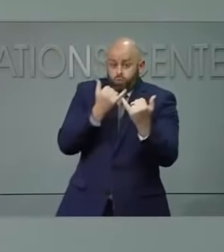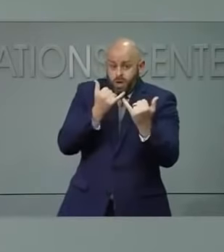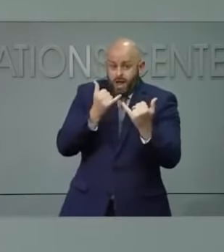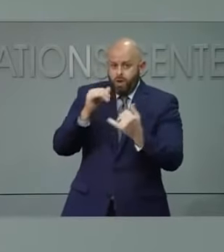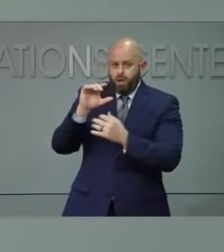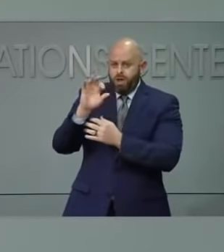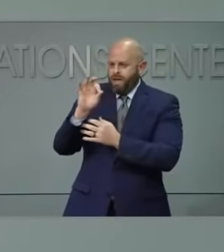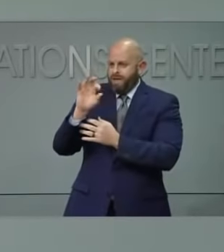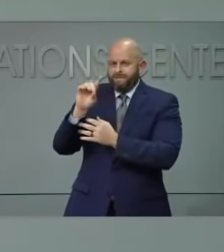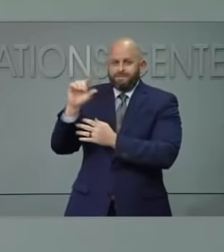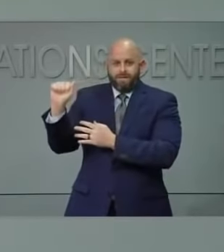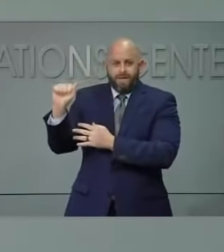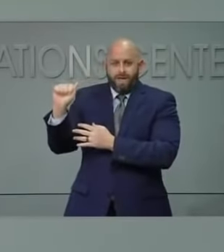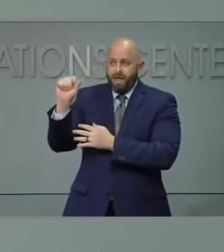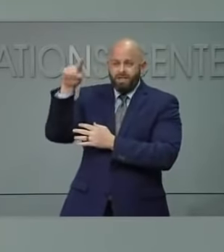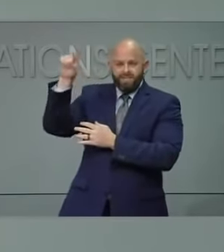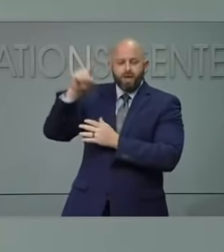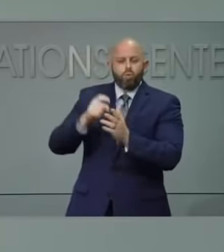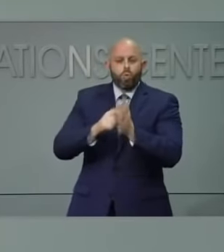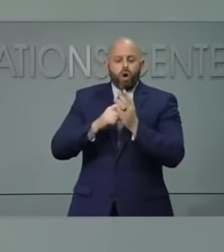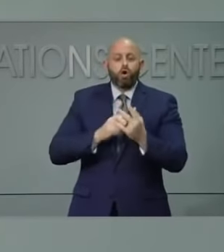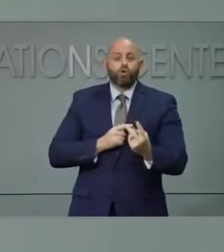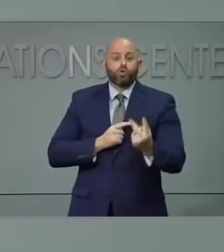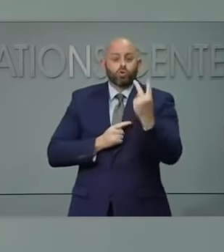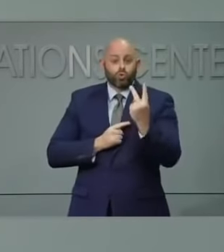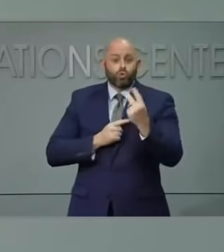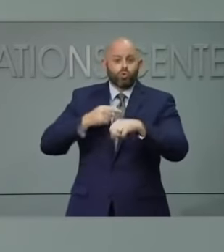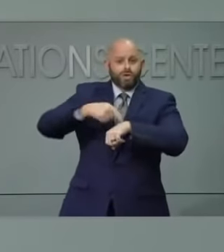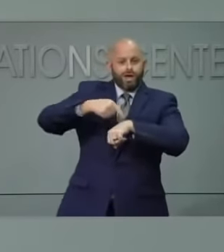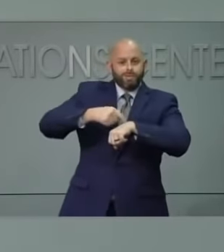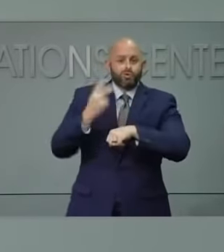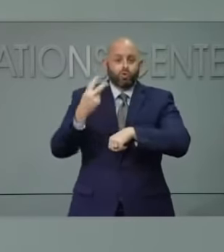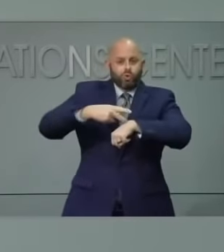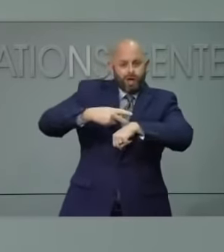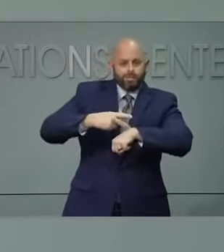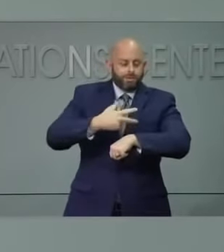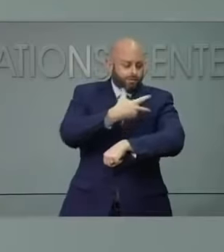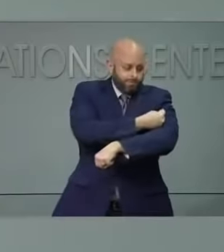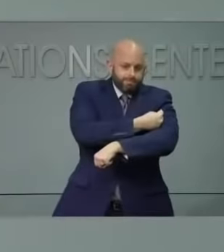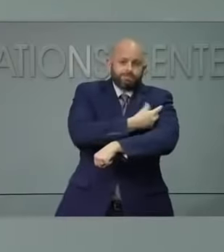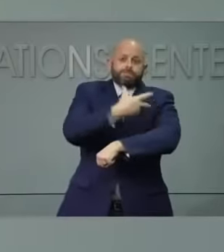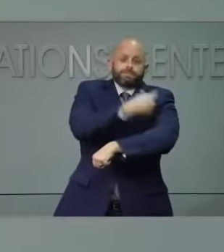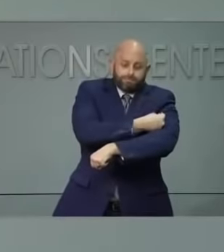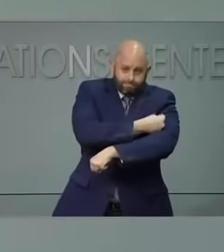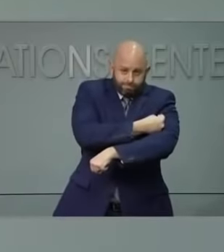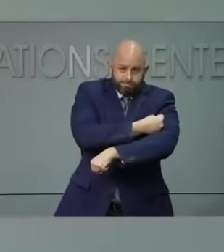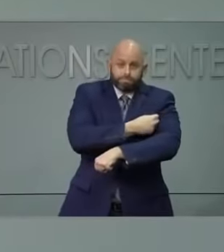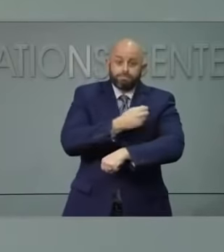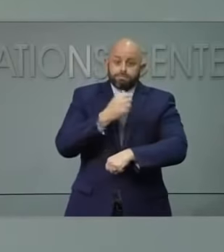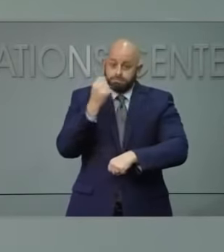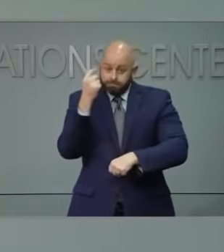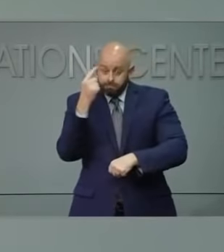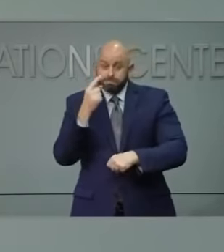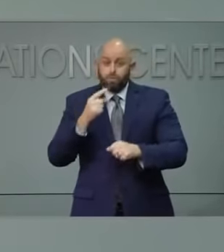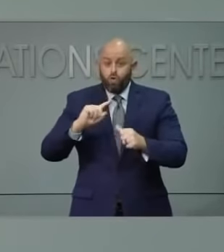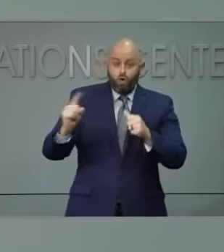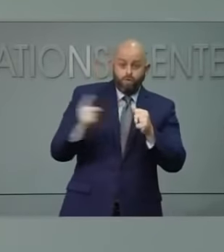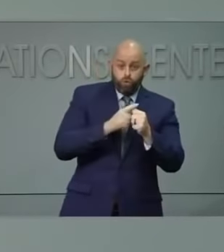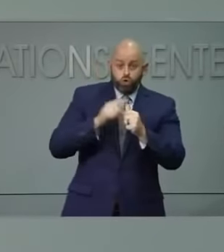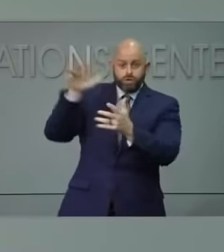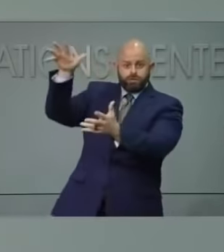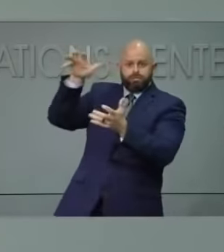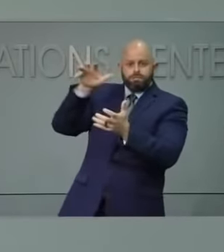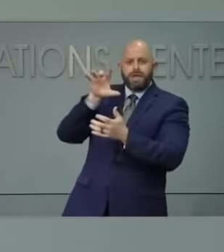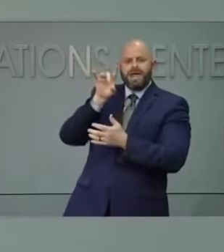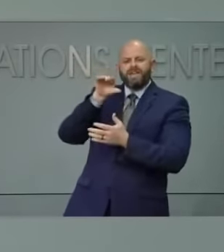require 2 doses. So even when we say we're getting a first dose of 85,000 doses and we move into a second week, it's not